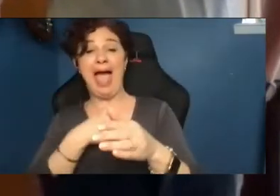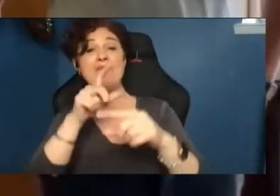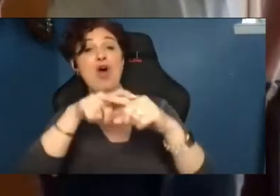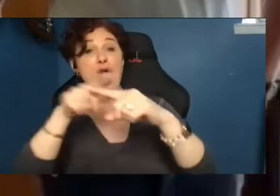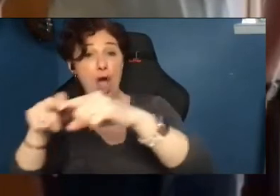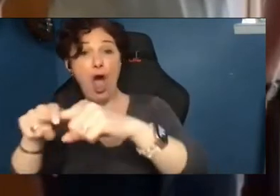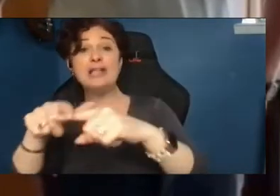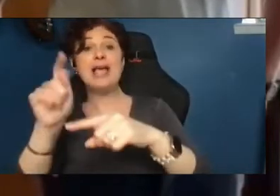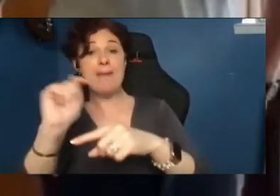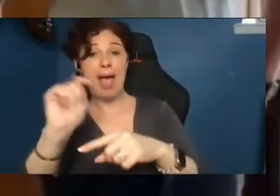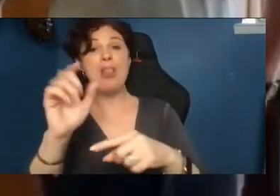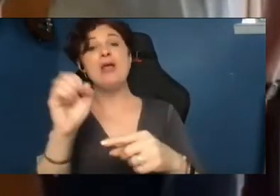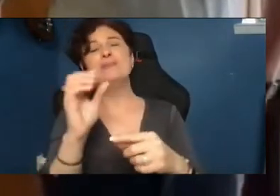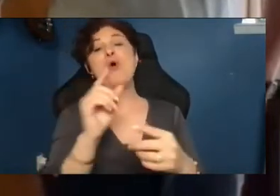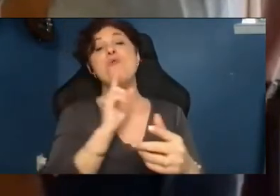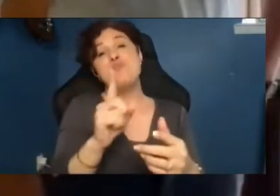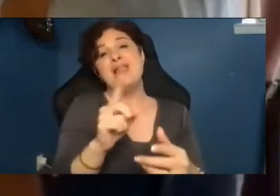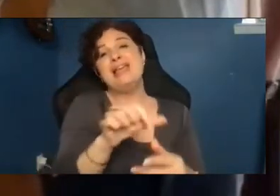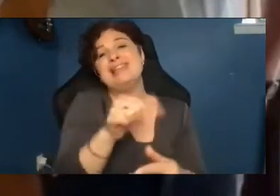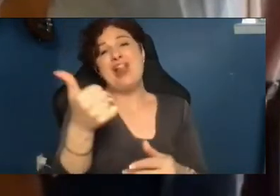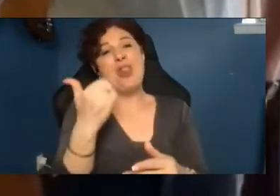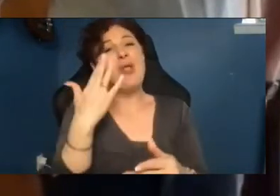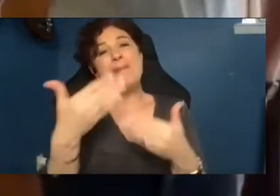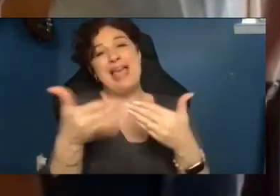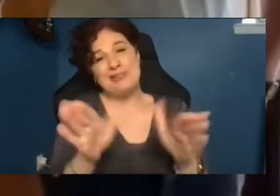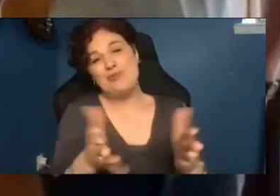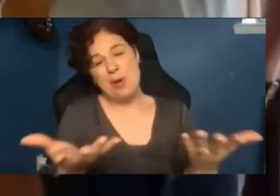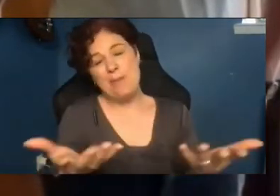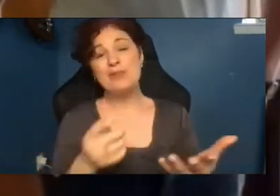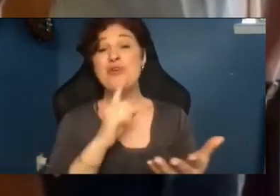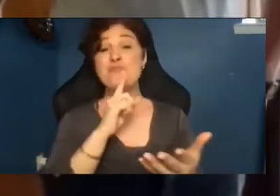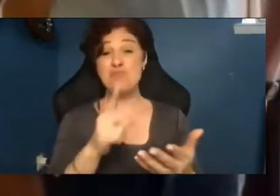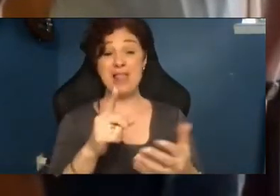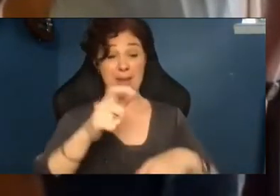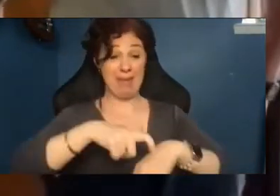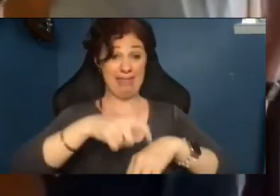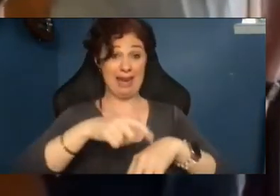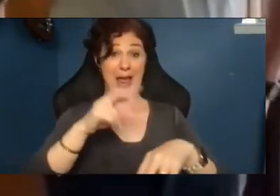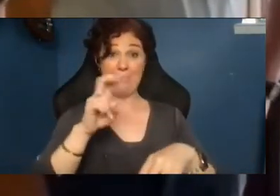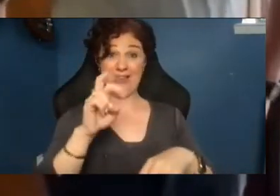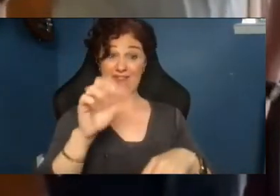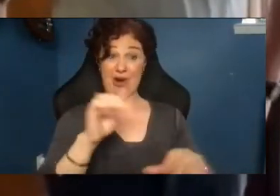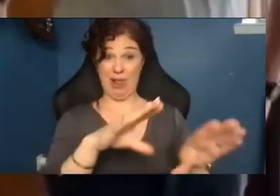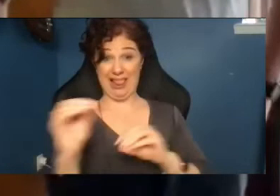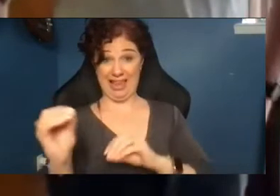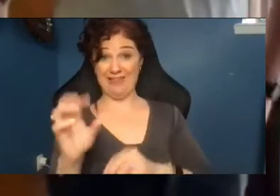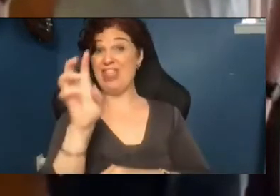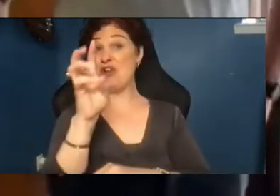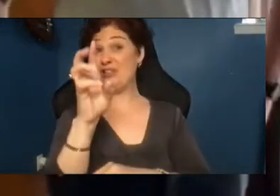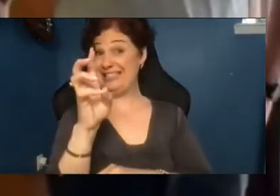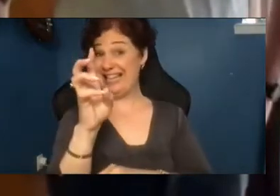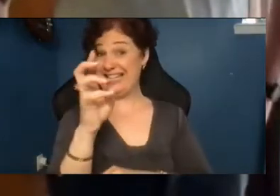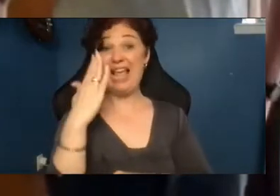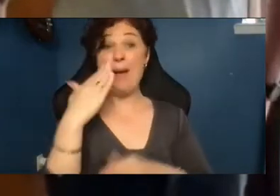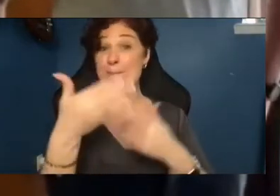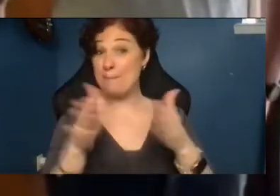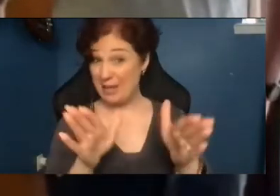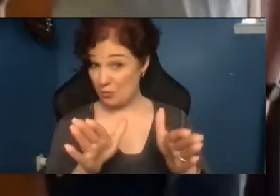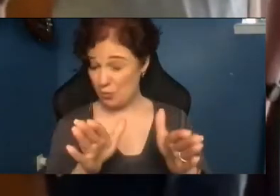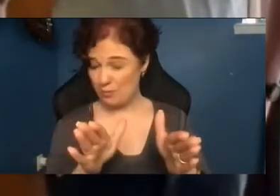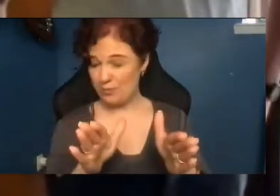and bathroom. So legitimately its own another bedroom. So by the time Vera leaves, there's actually 6